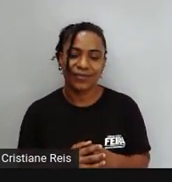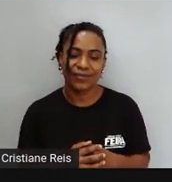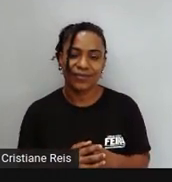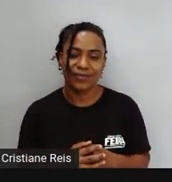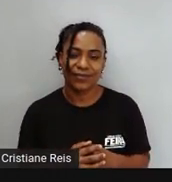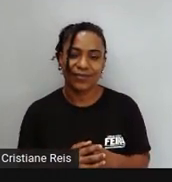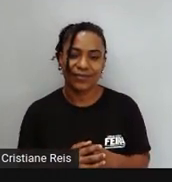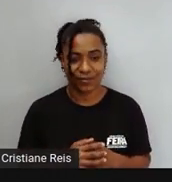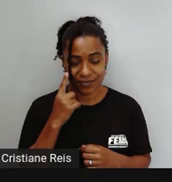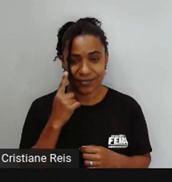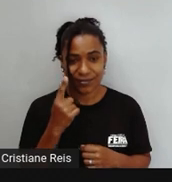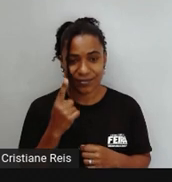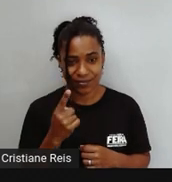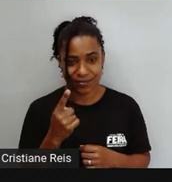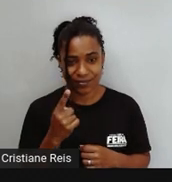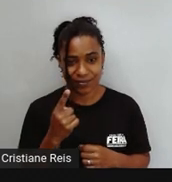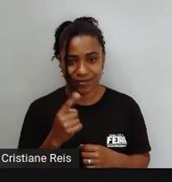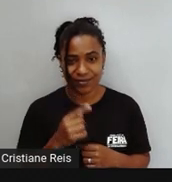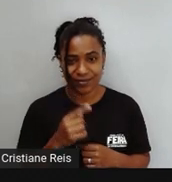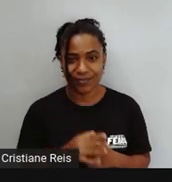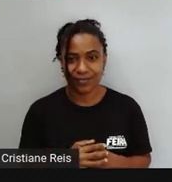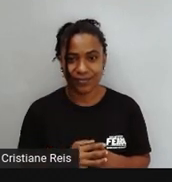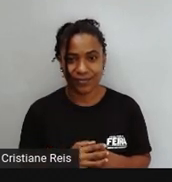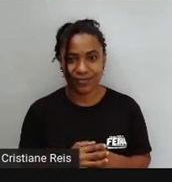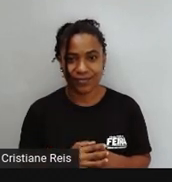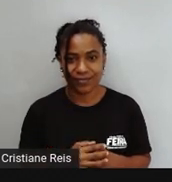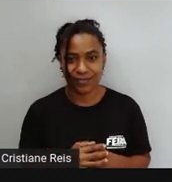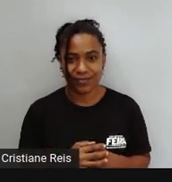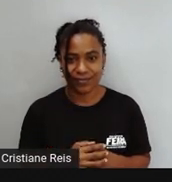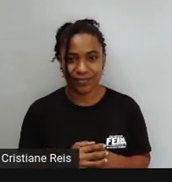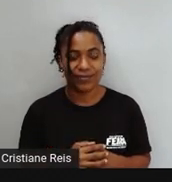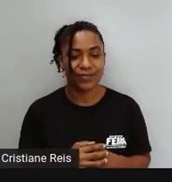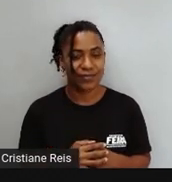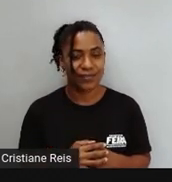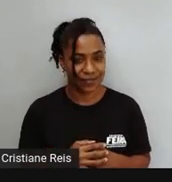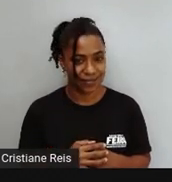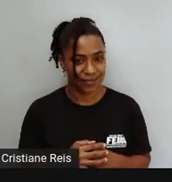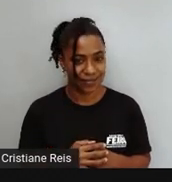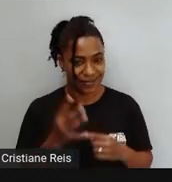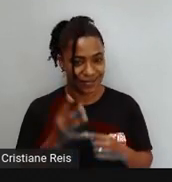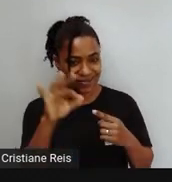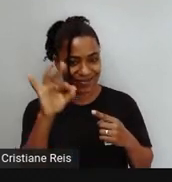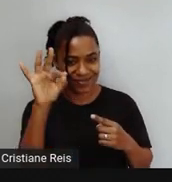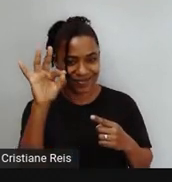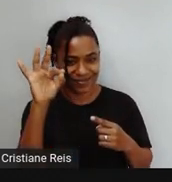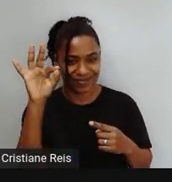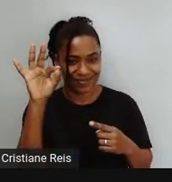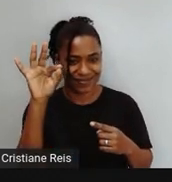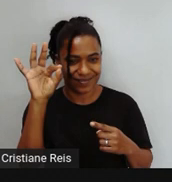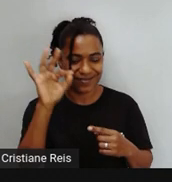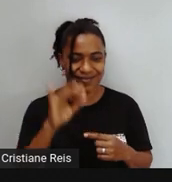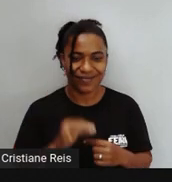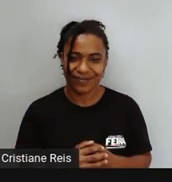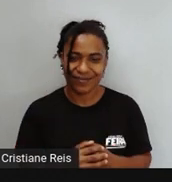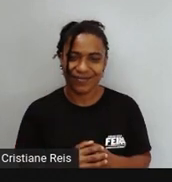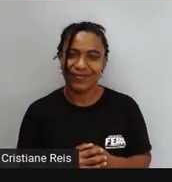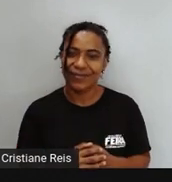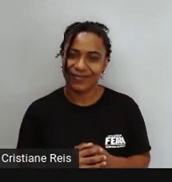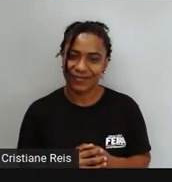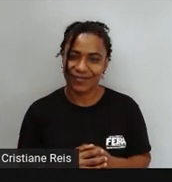5. Here, 15 by 3 is 5. Okay, here. Let's go.